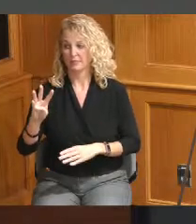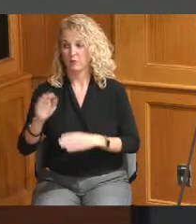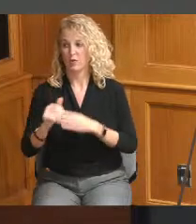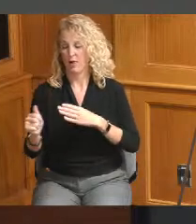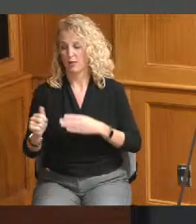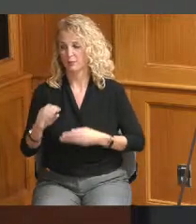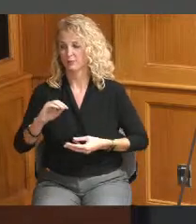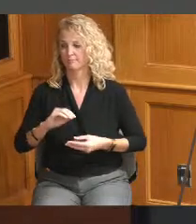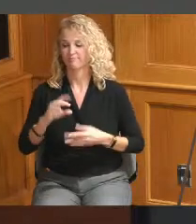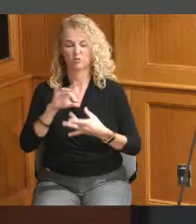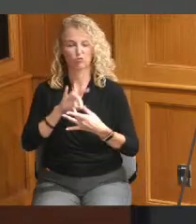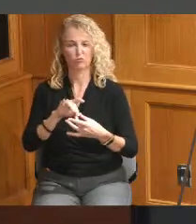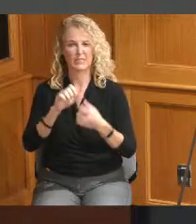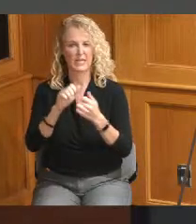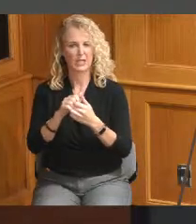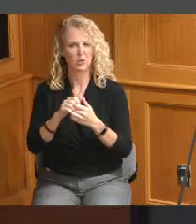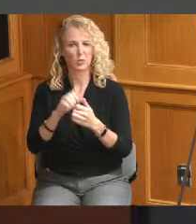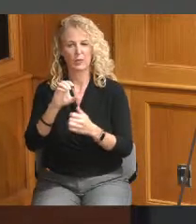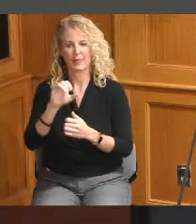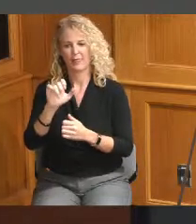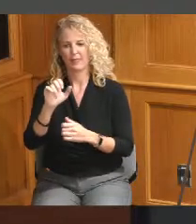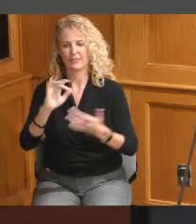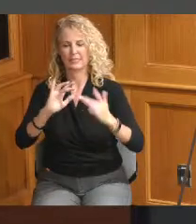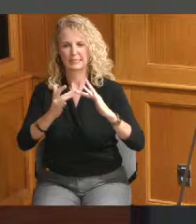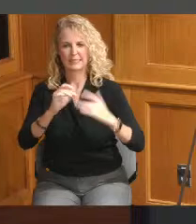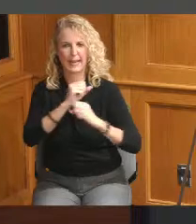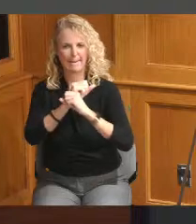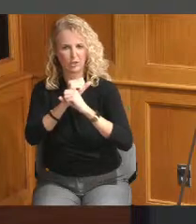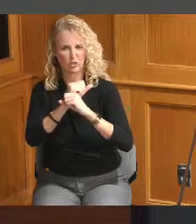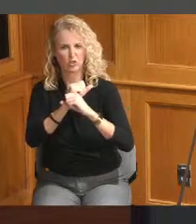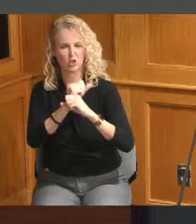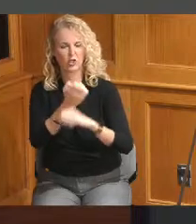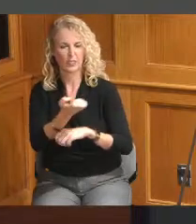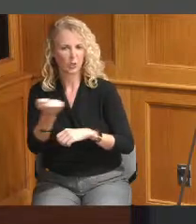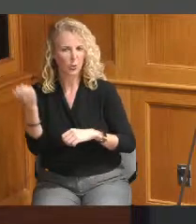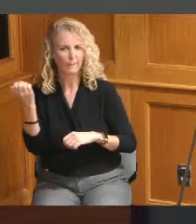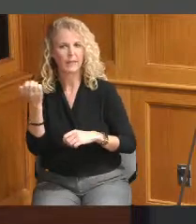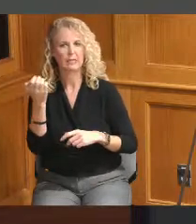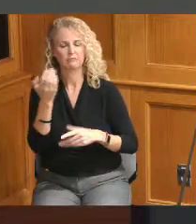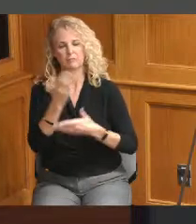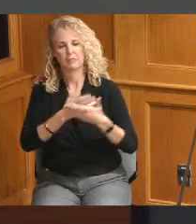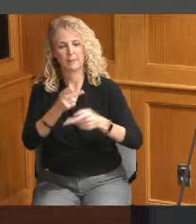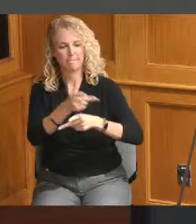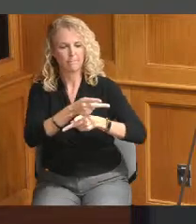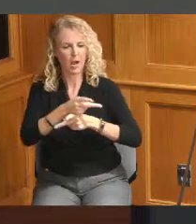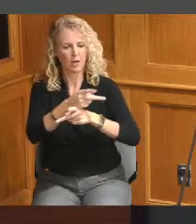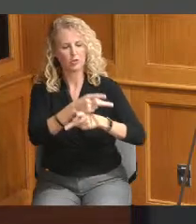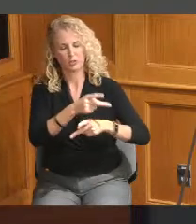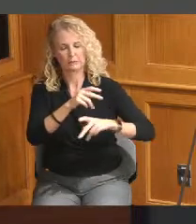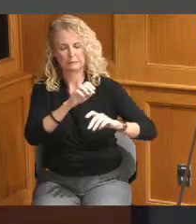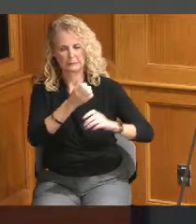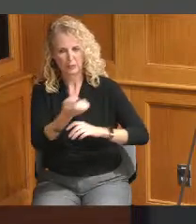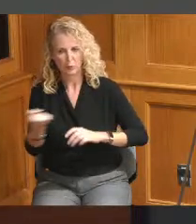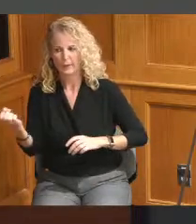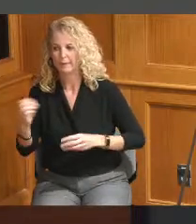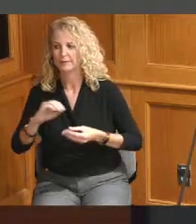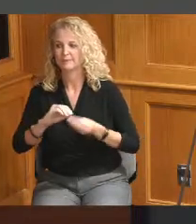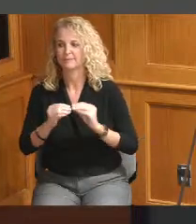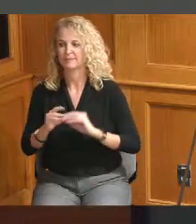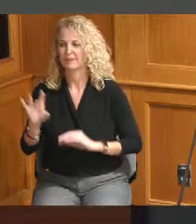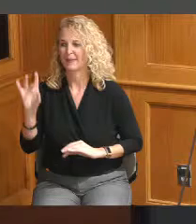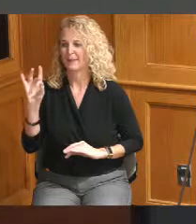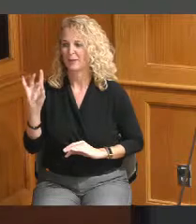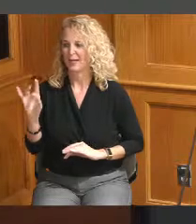$301,964. That relates to some cybersecurity equipment as well as some monitoring equipment and environmental services. Item number